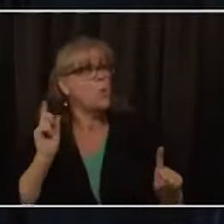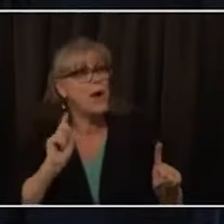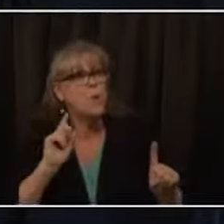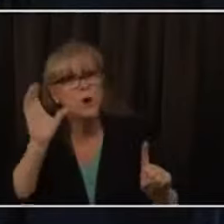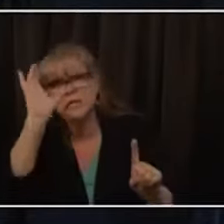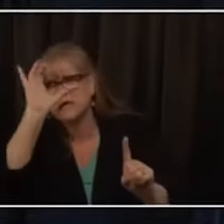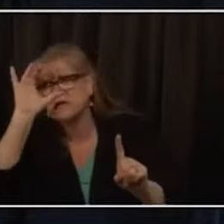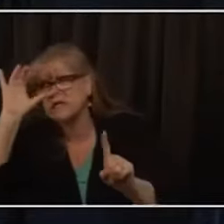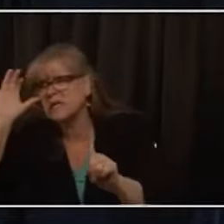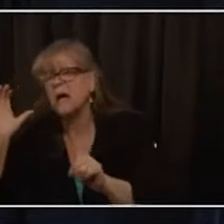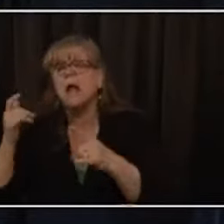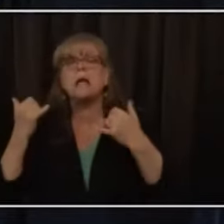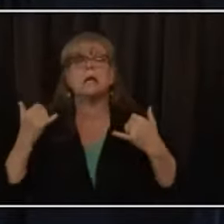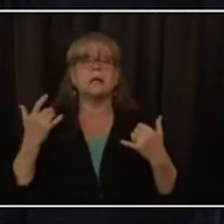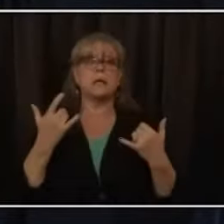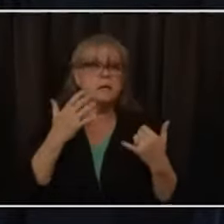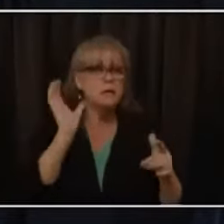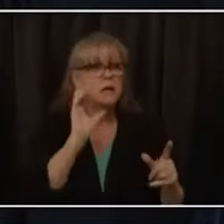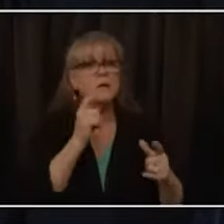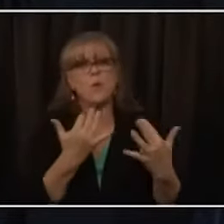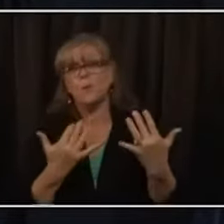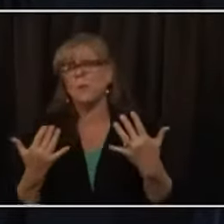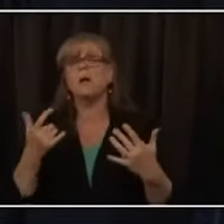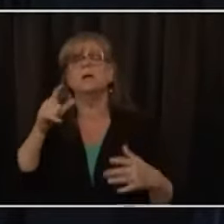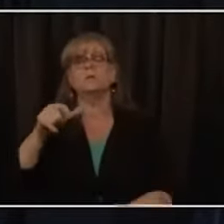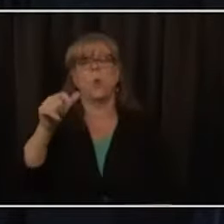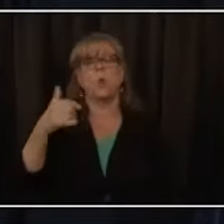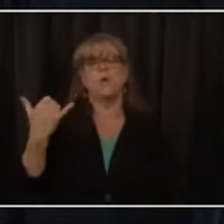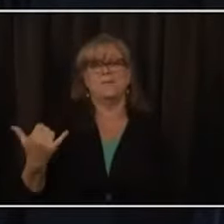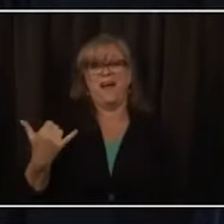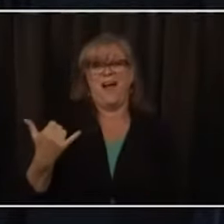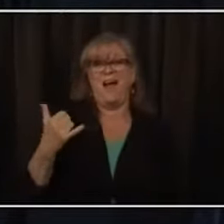one of the first in the country to set these up, but it was still hard just